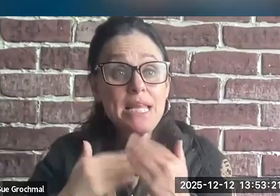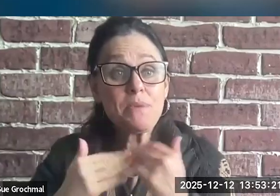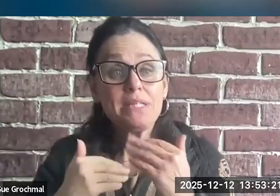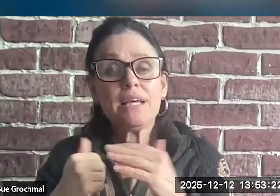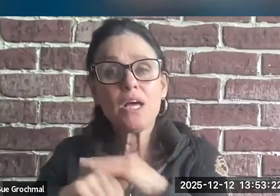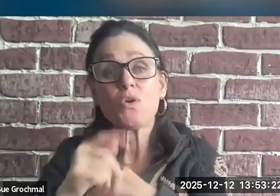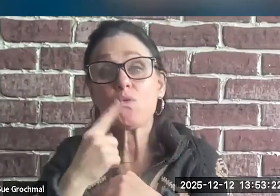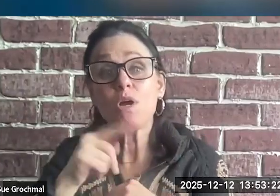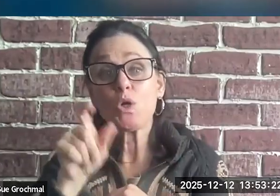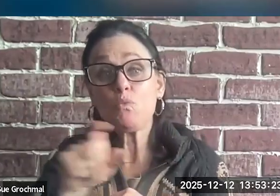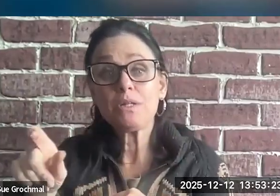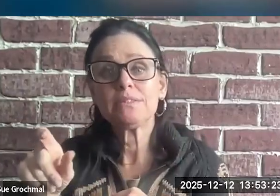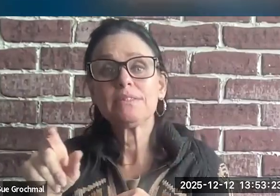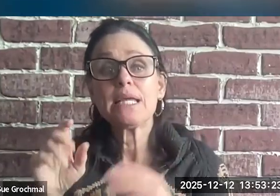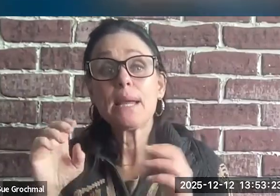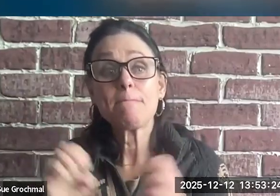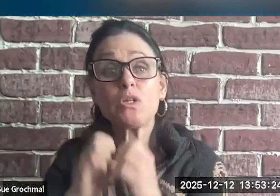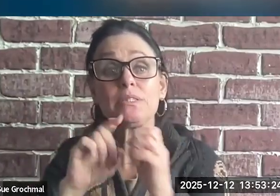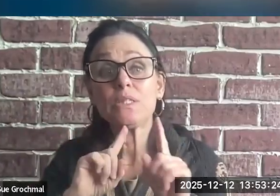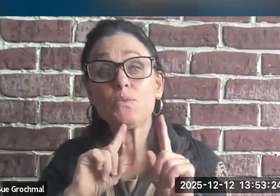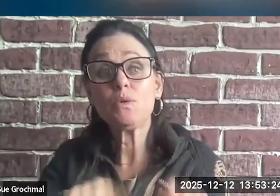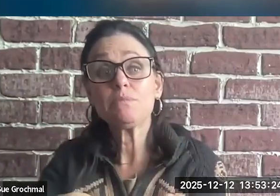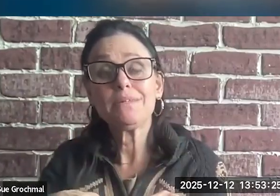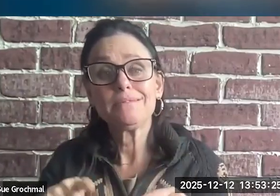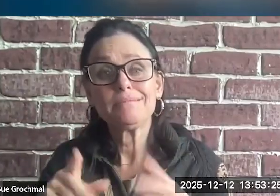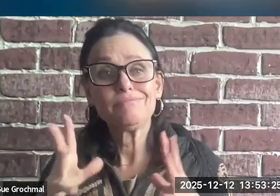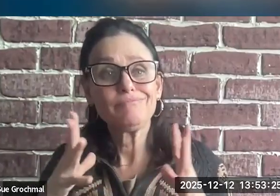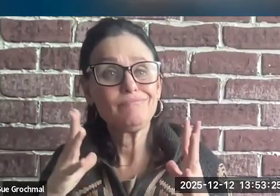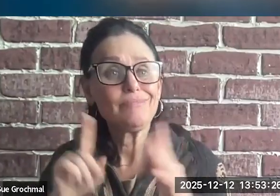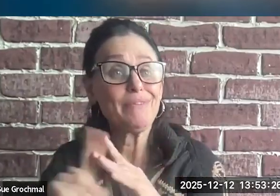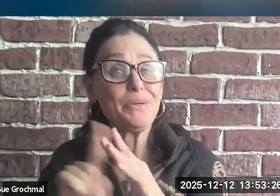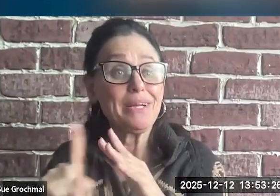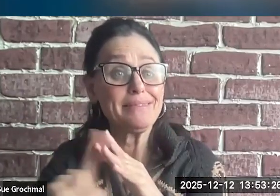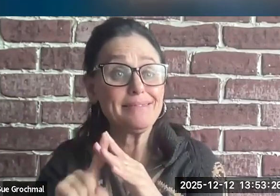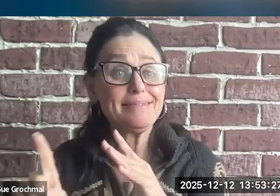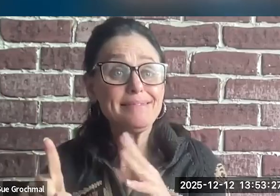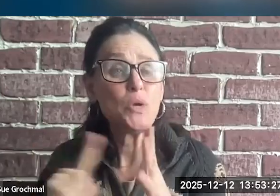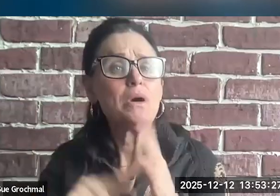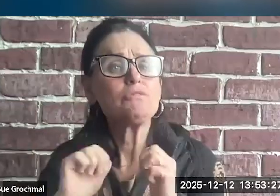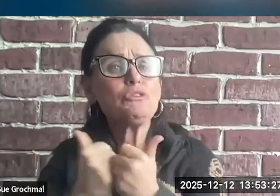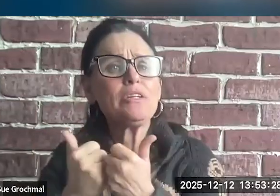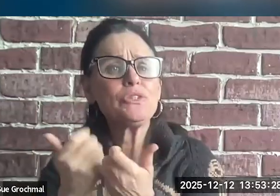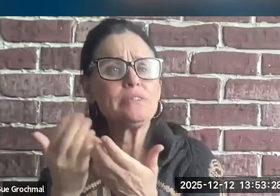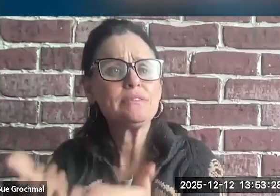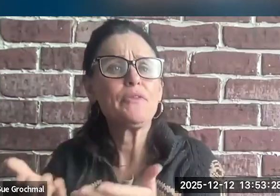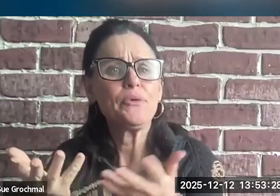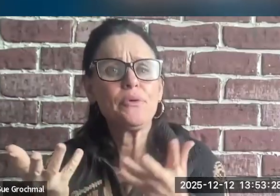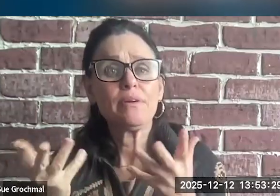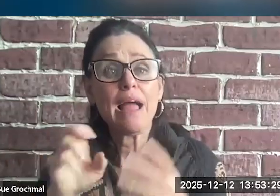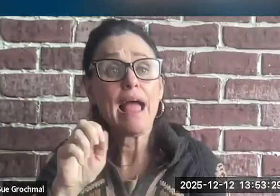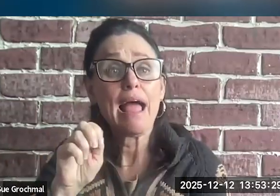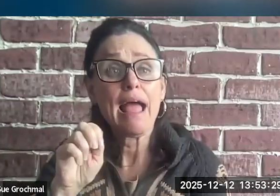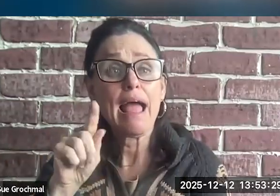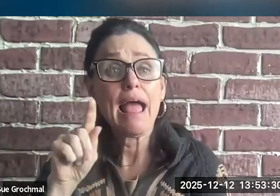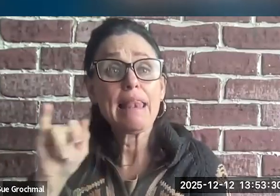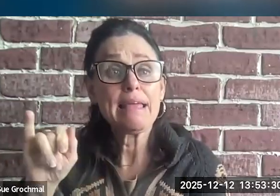Cross, we focus on emergency response. So once folks are evacuated, what are the challenges there and how do we meet them? And I think Ali's done a beautiful